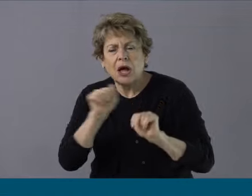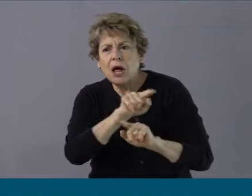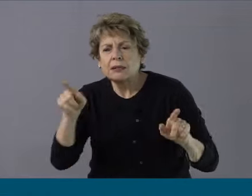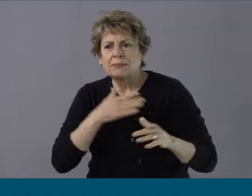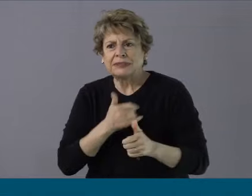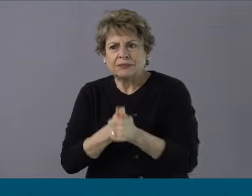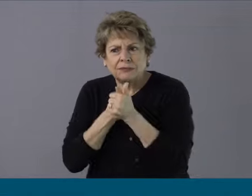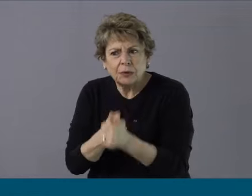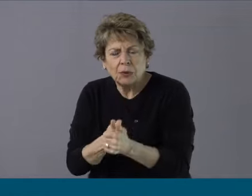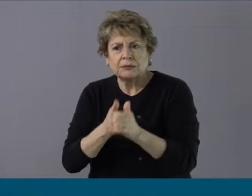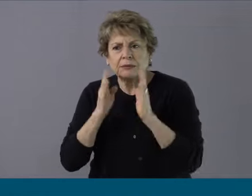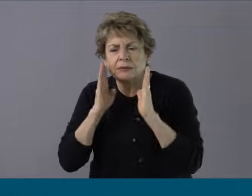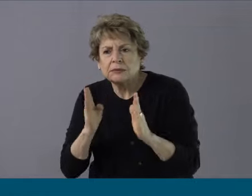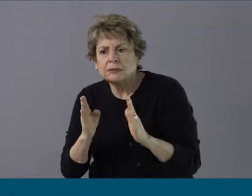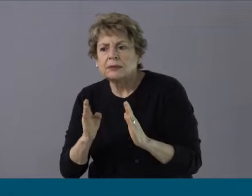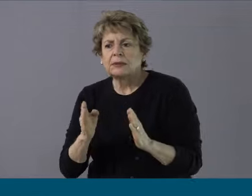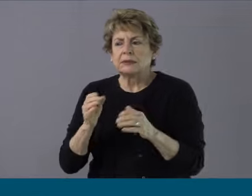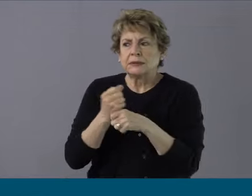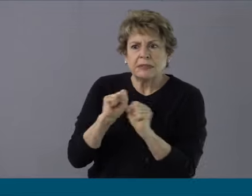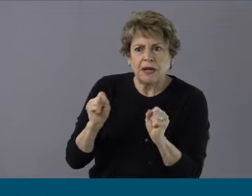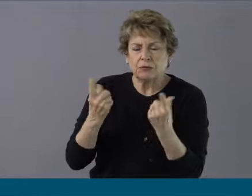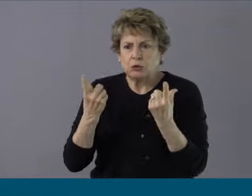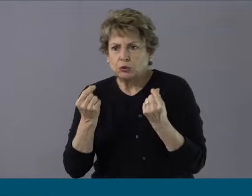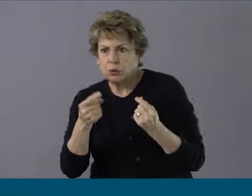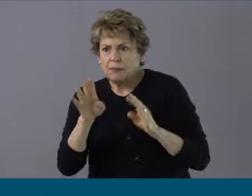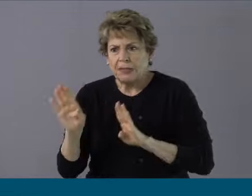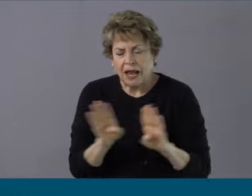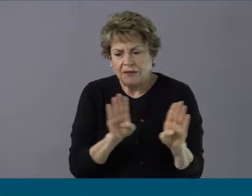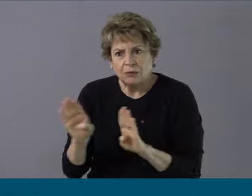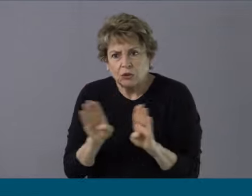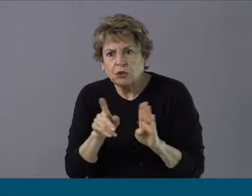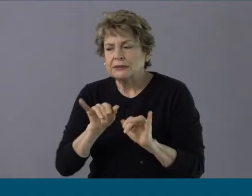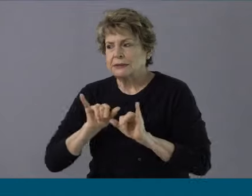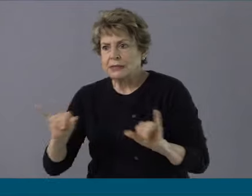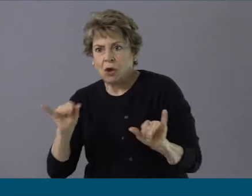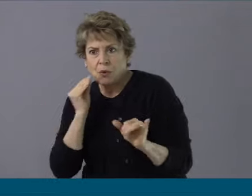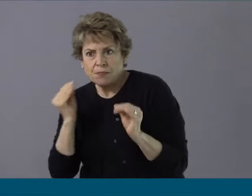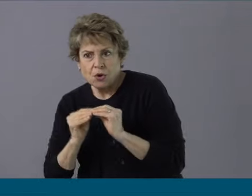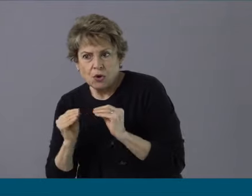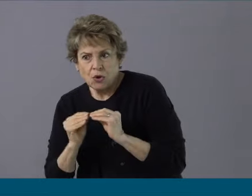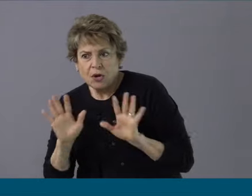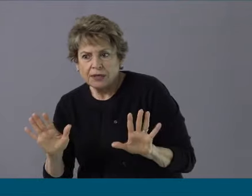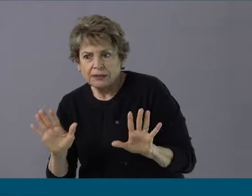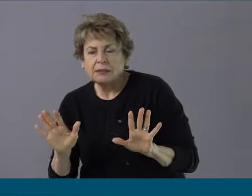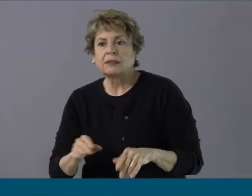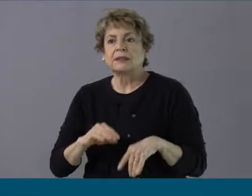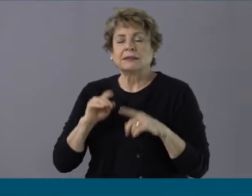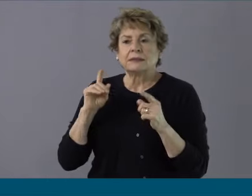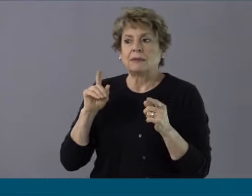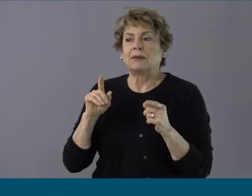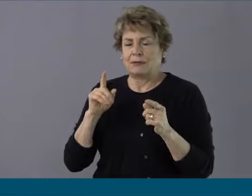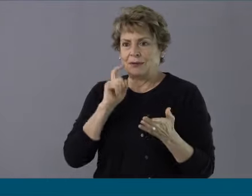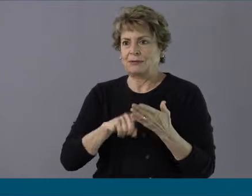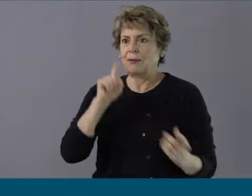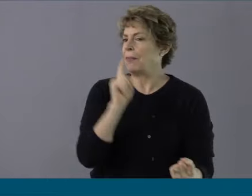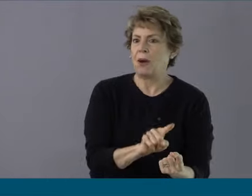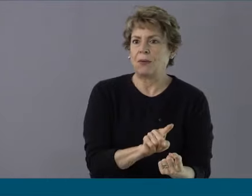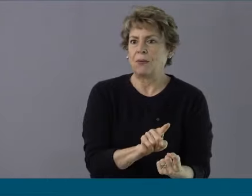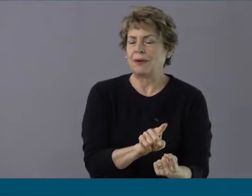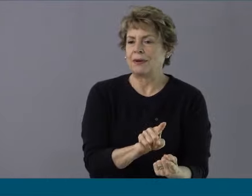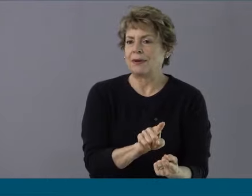being safer at home. So we saw a pretty dramatic movement. Here we are now, the